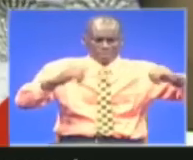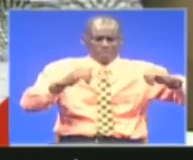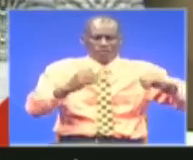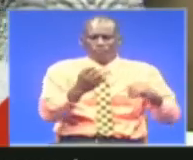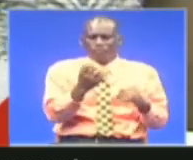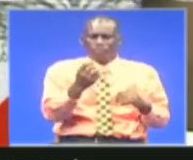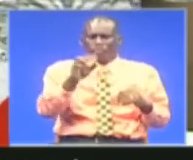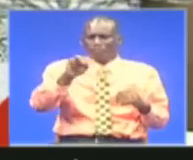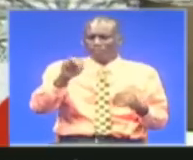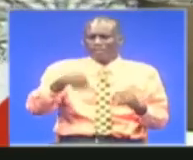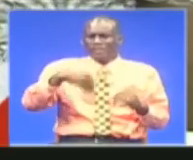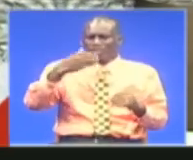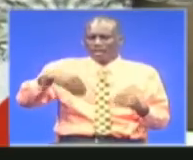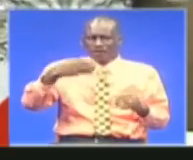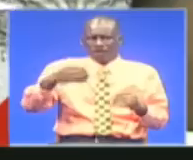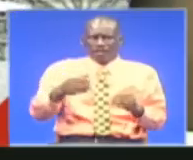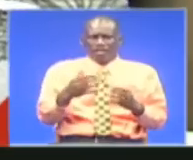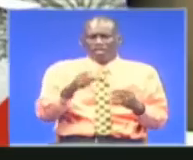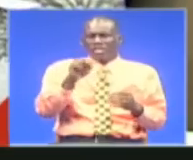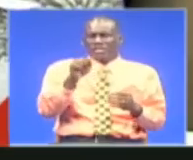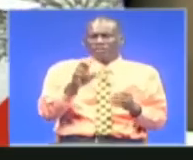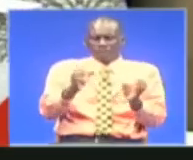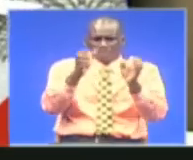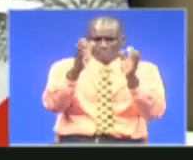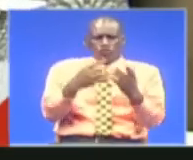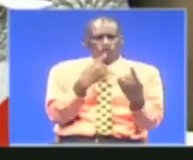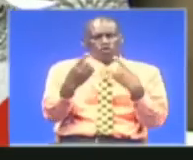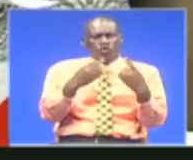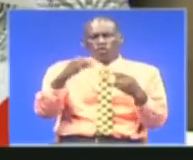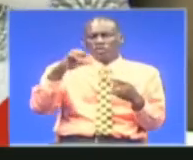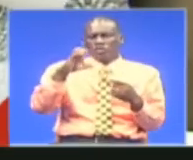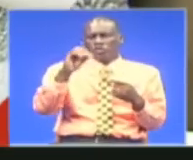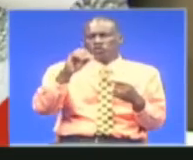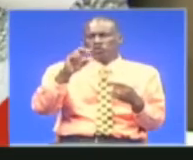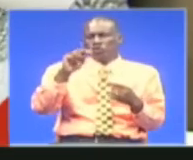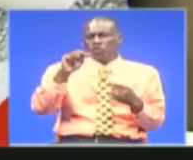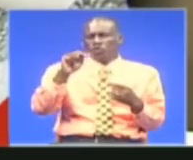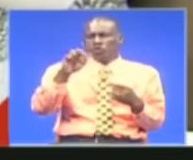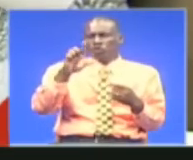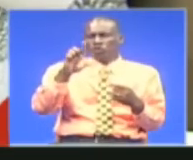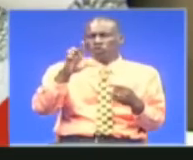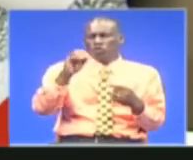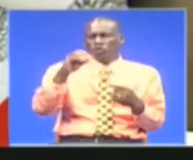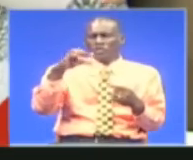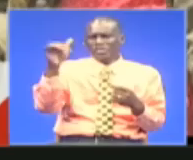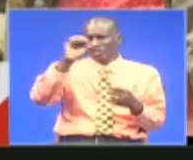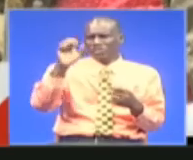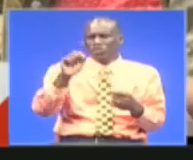millimeters every single day. NTV's Leila Mohammed spoke to geologist David Adede on the happenings in the area.